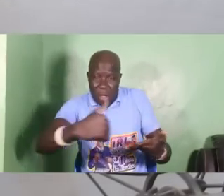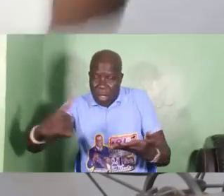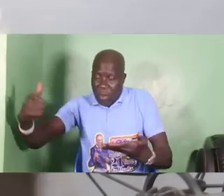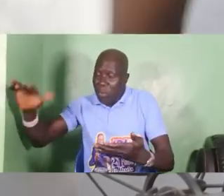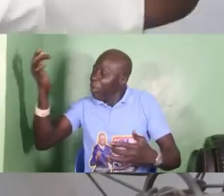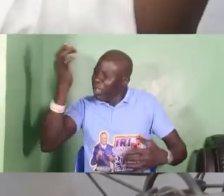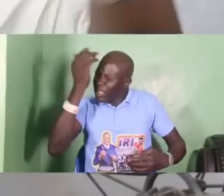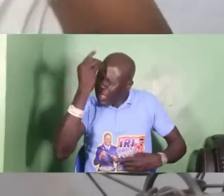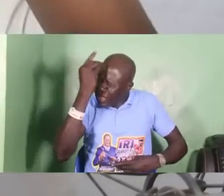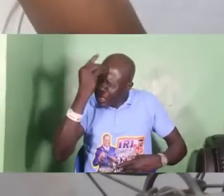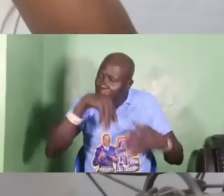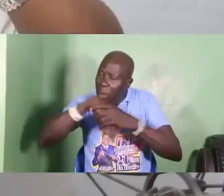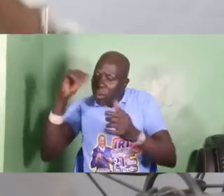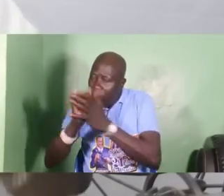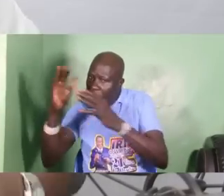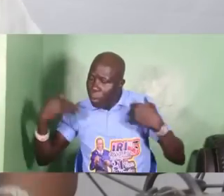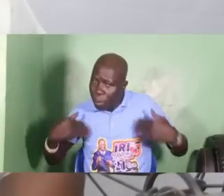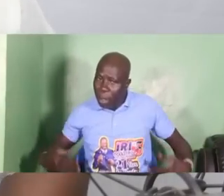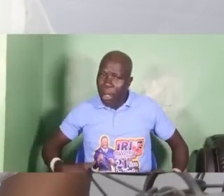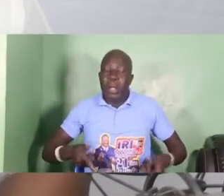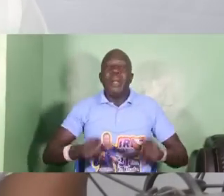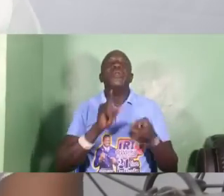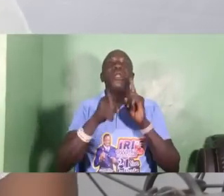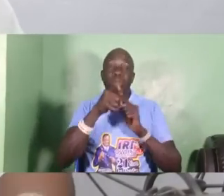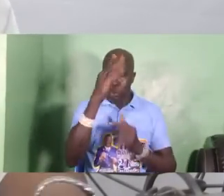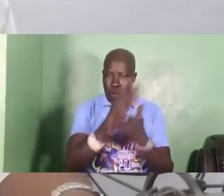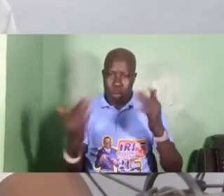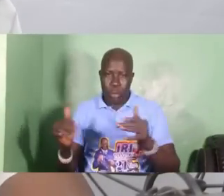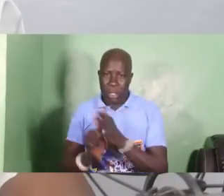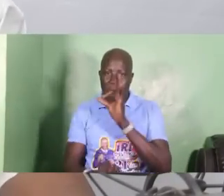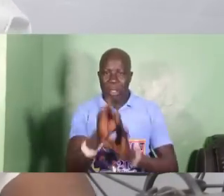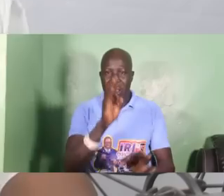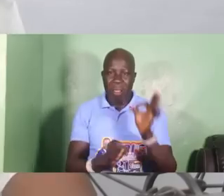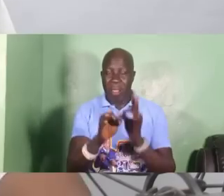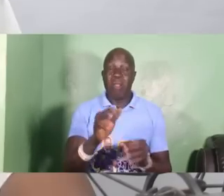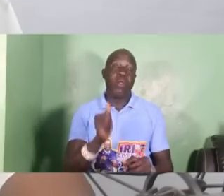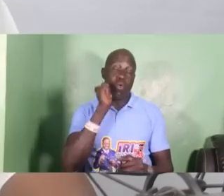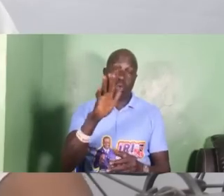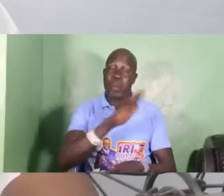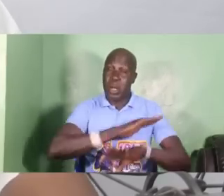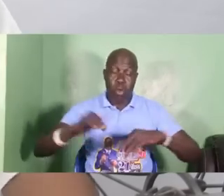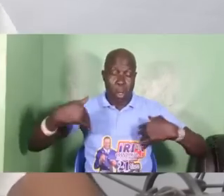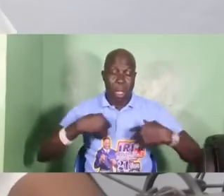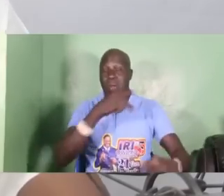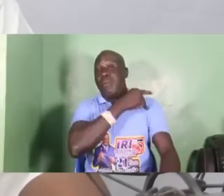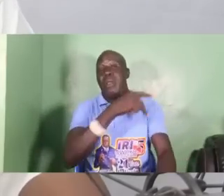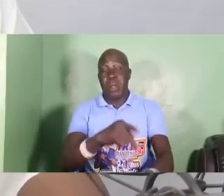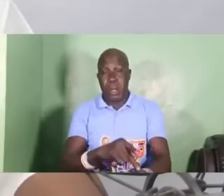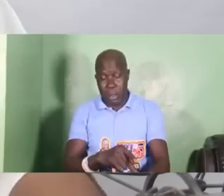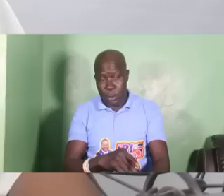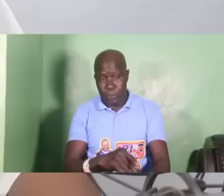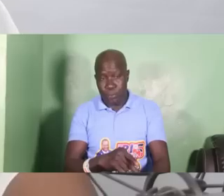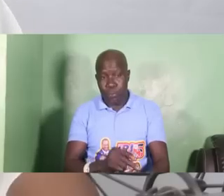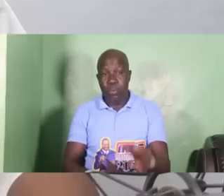I will take sickness away from the midst of thee. Let me tell you something. If a lady failed to conceive,